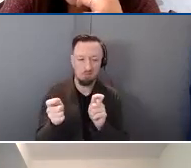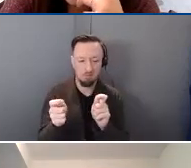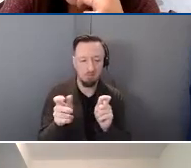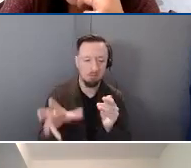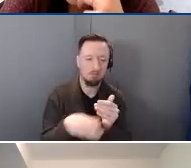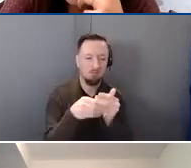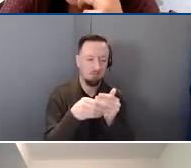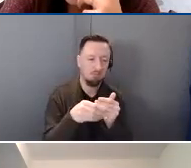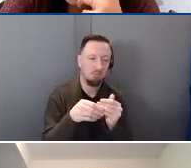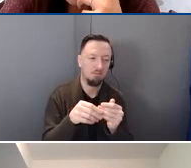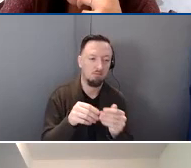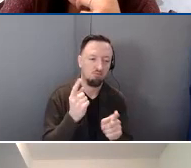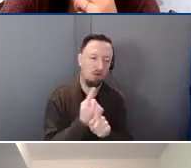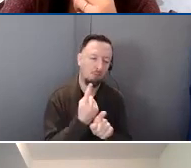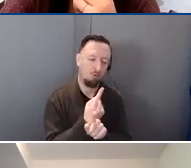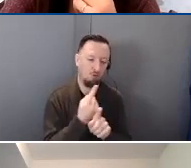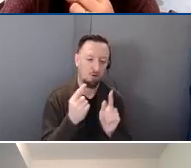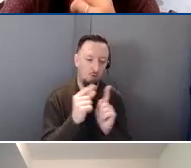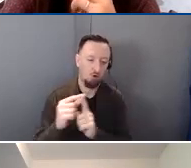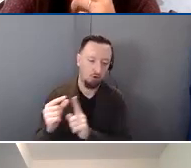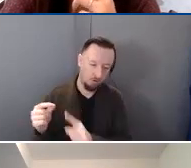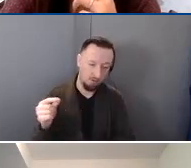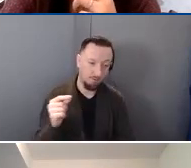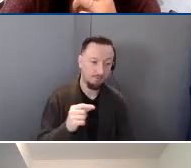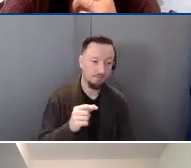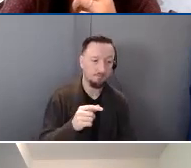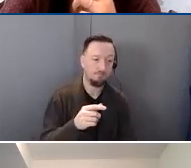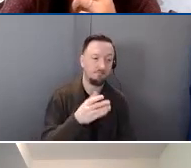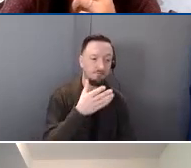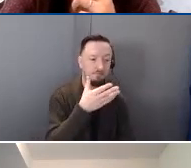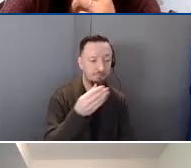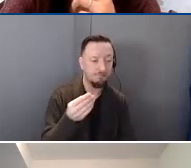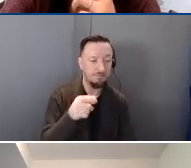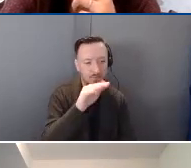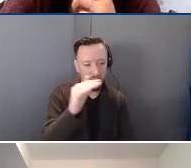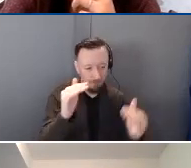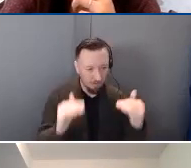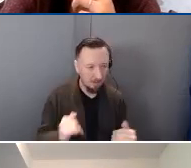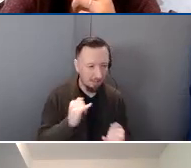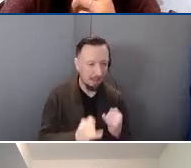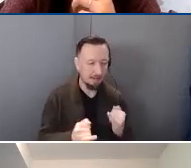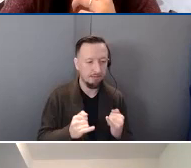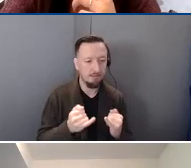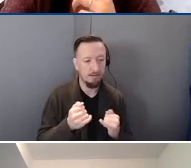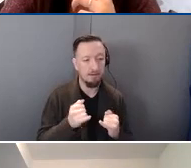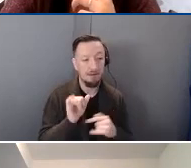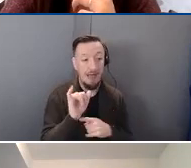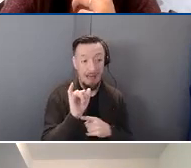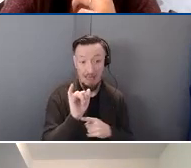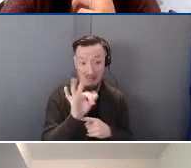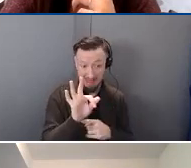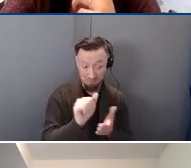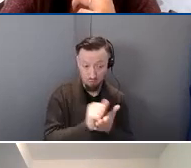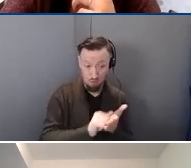option as well. And then, of course, there's a little bit of an includes note down here that says if there was a